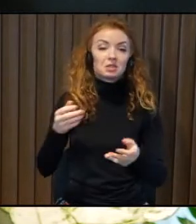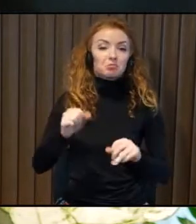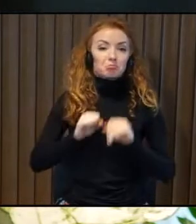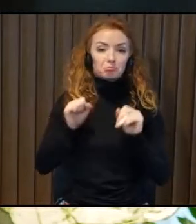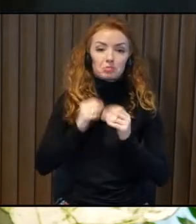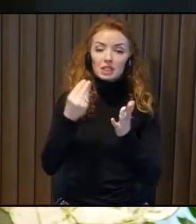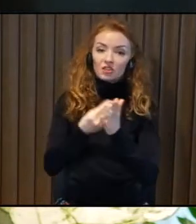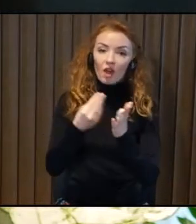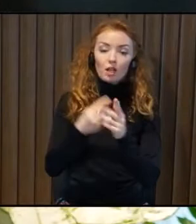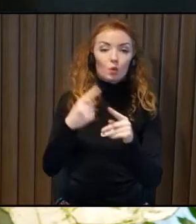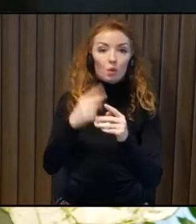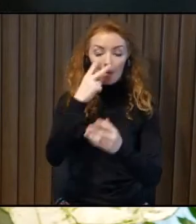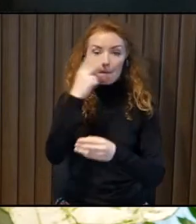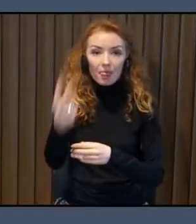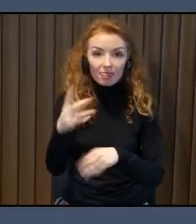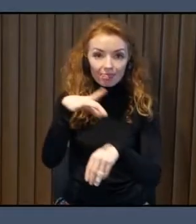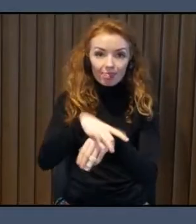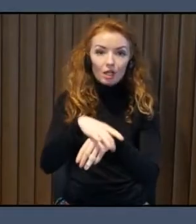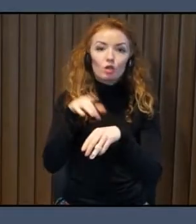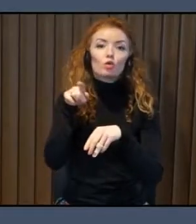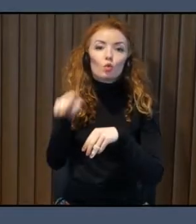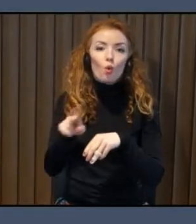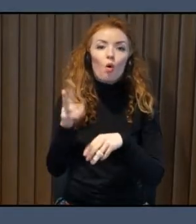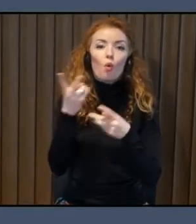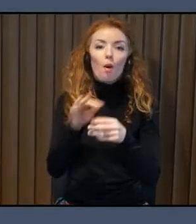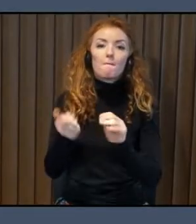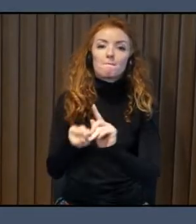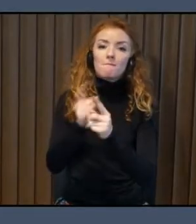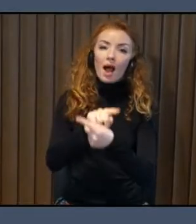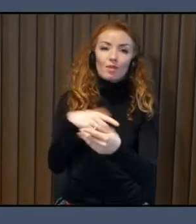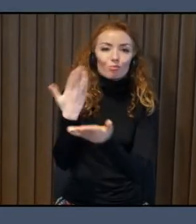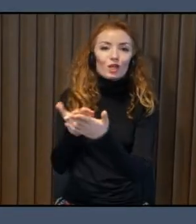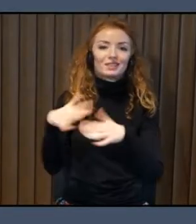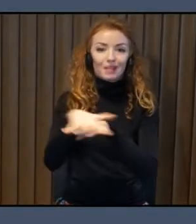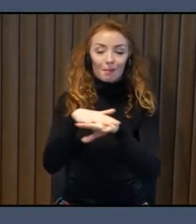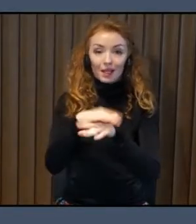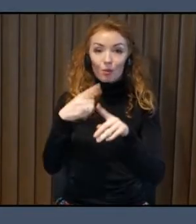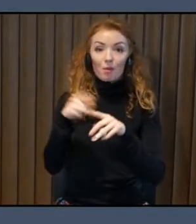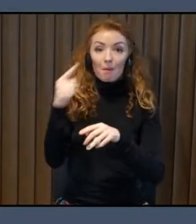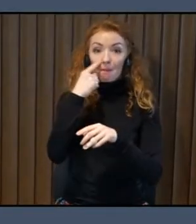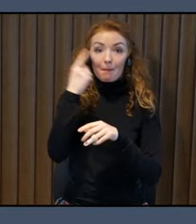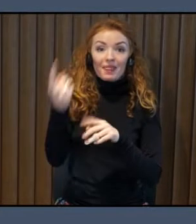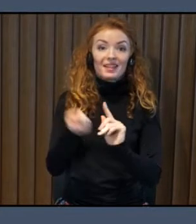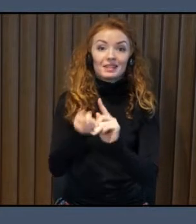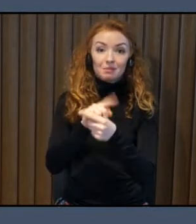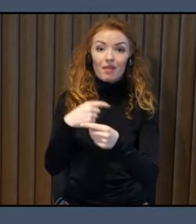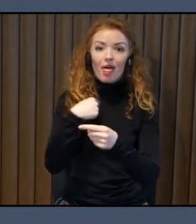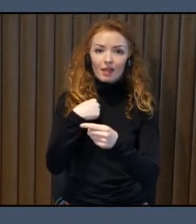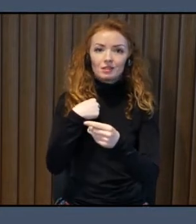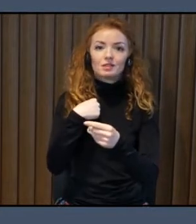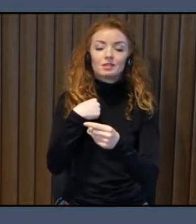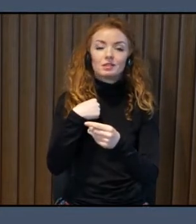highlighted. The Ministry of Welfare have also tried to evaluate and to see what are those